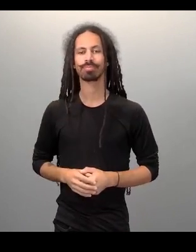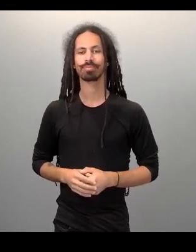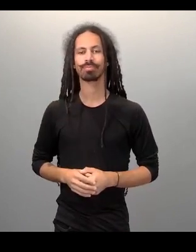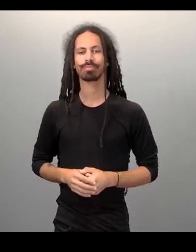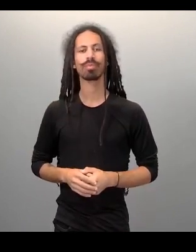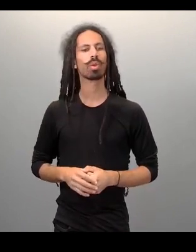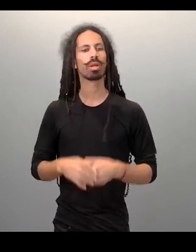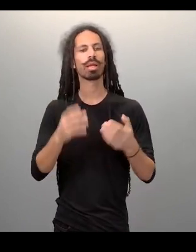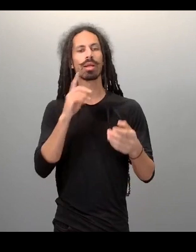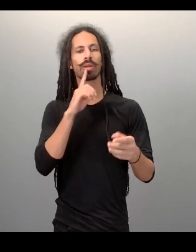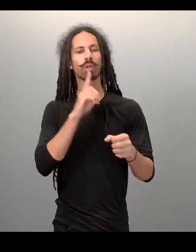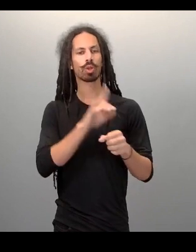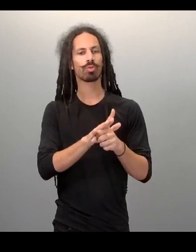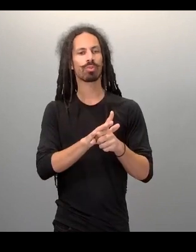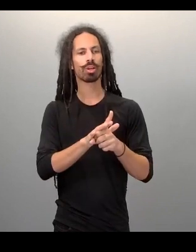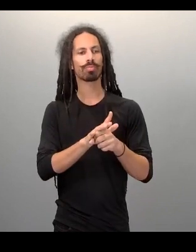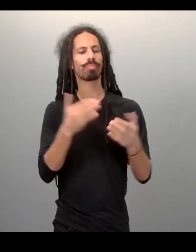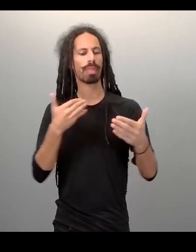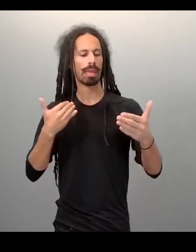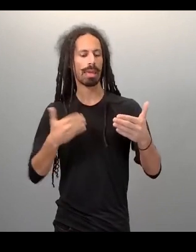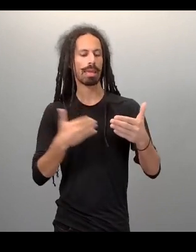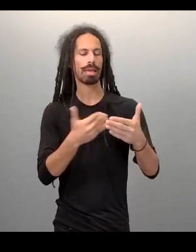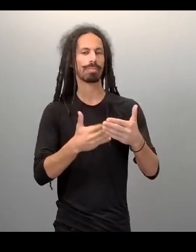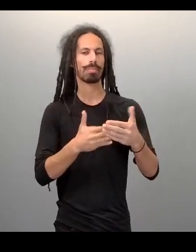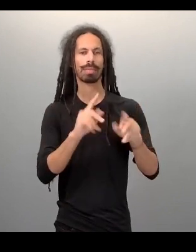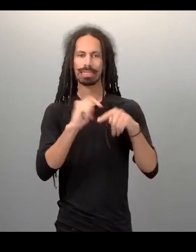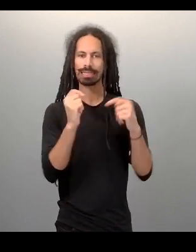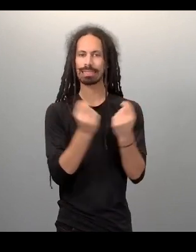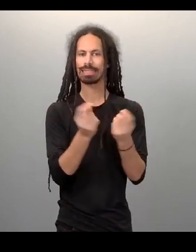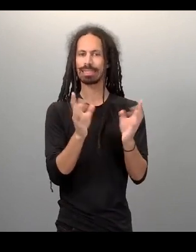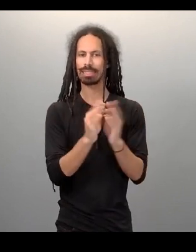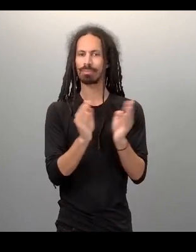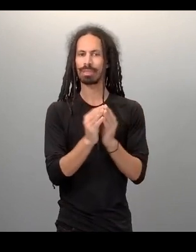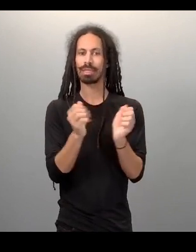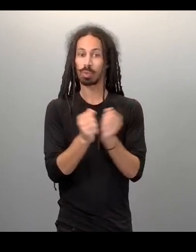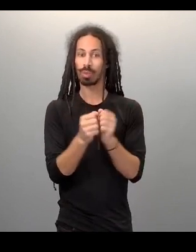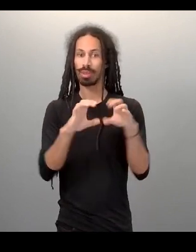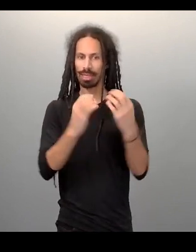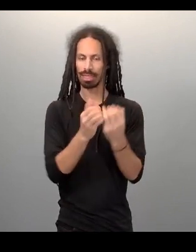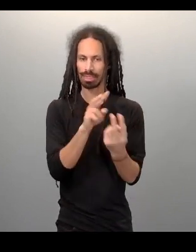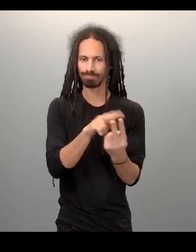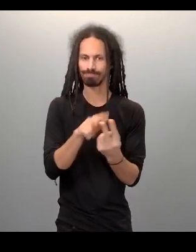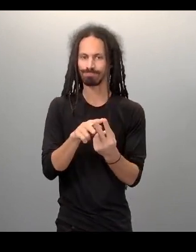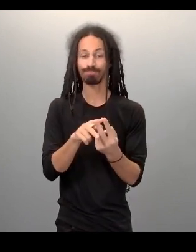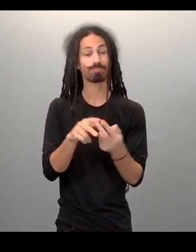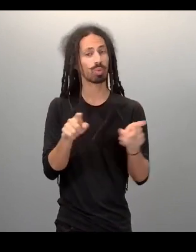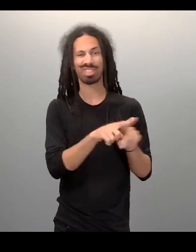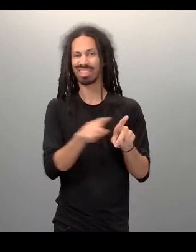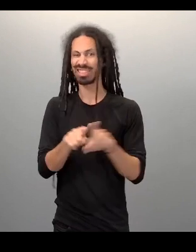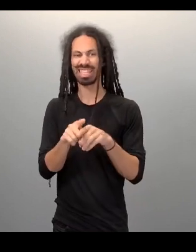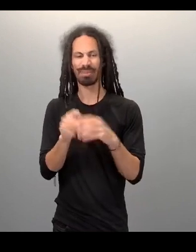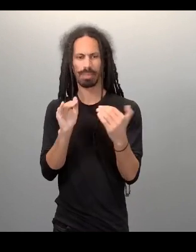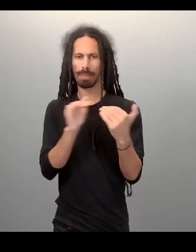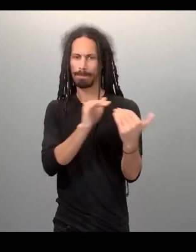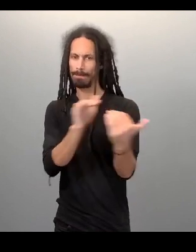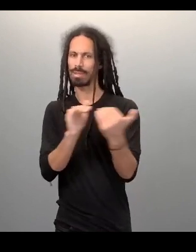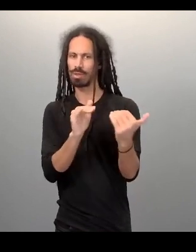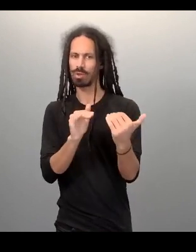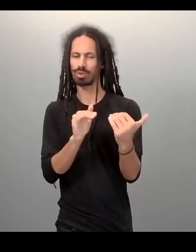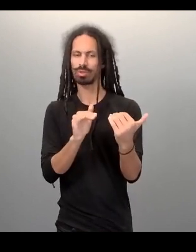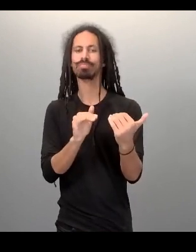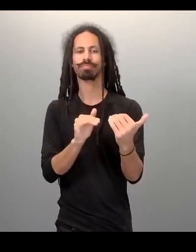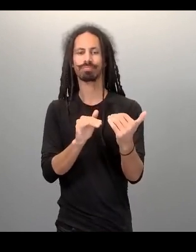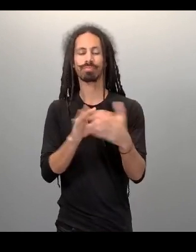your upcoming team meeting with your classmates. This is you talking to your peers, the same power level. The context is